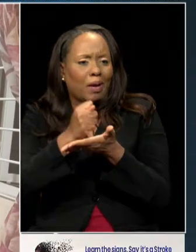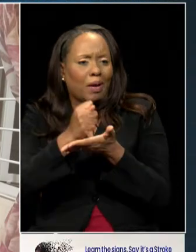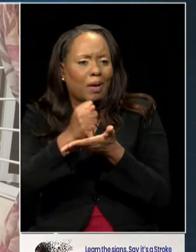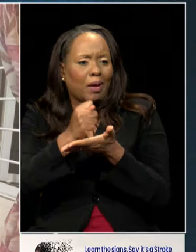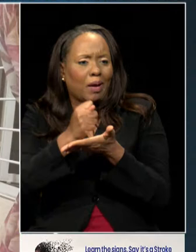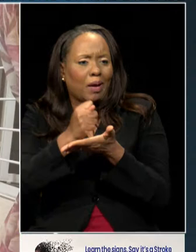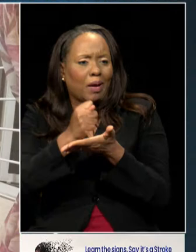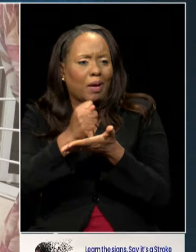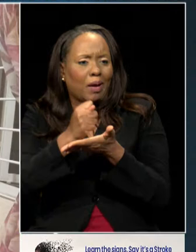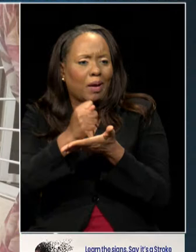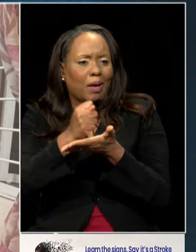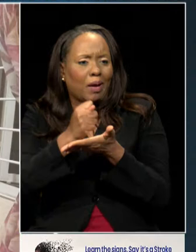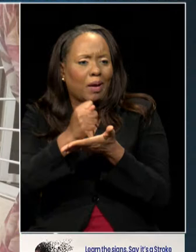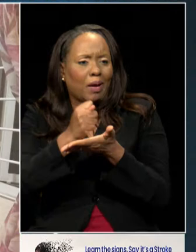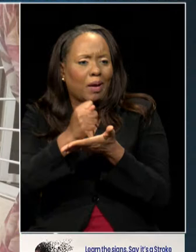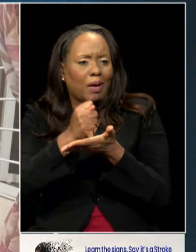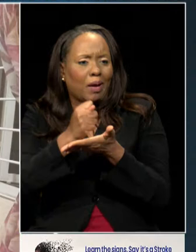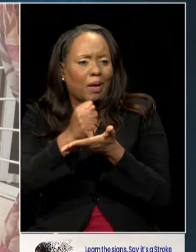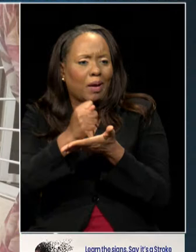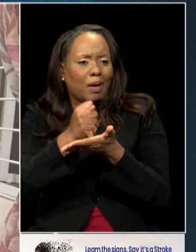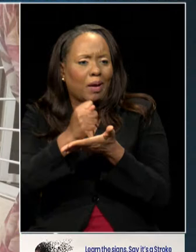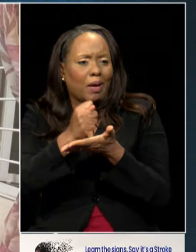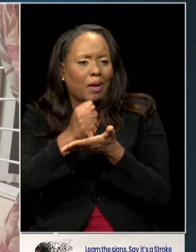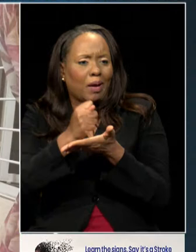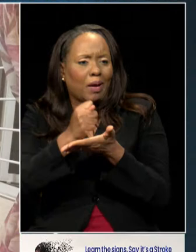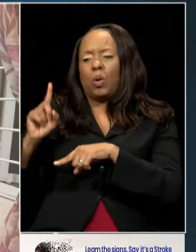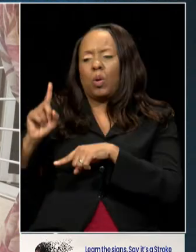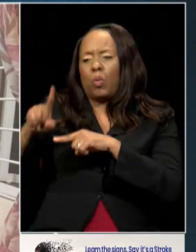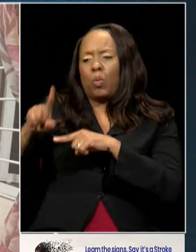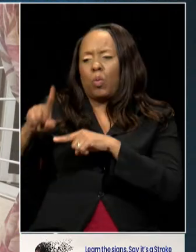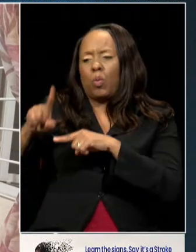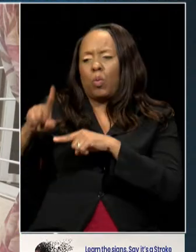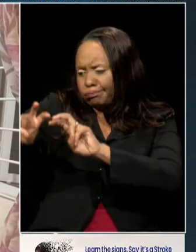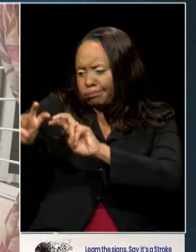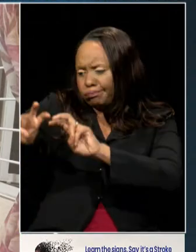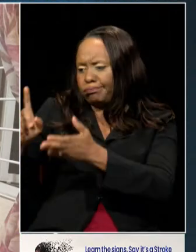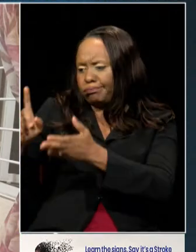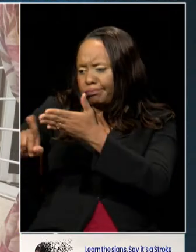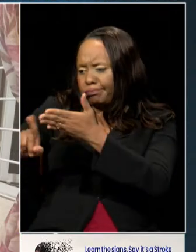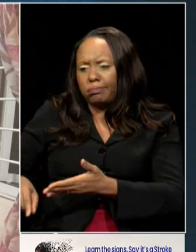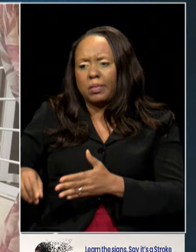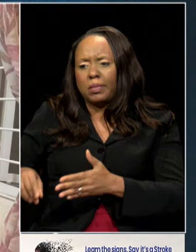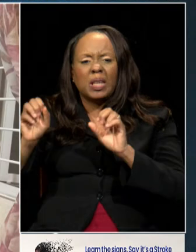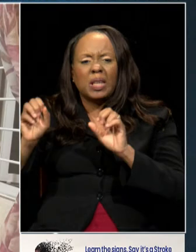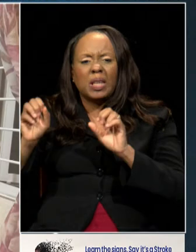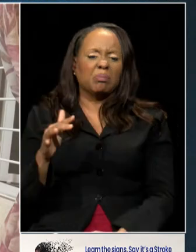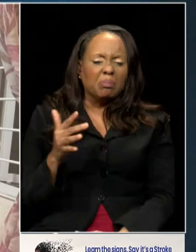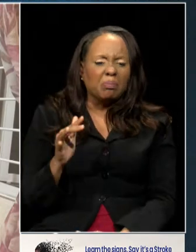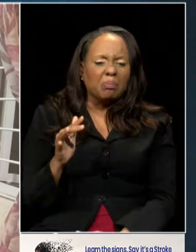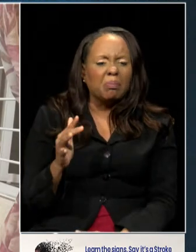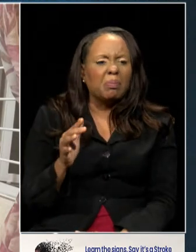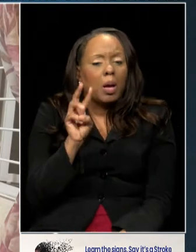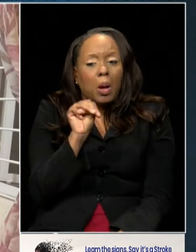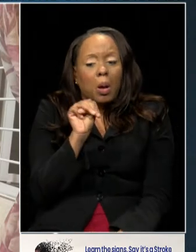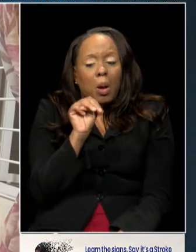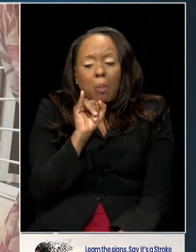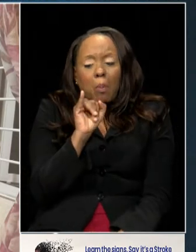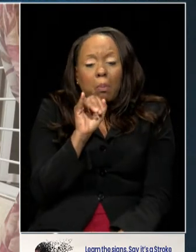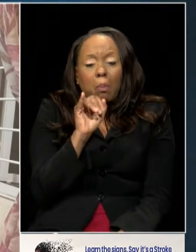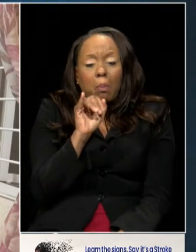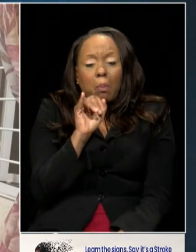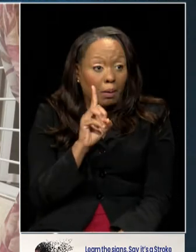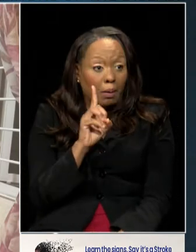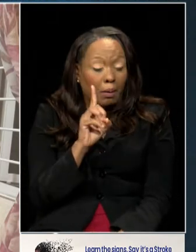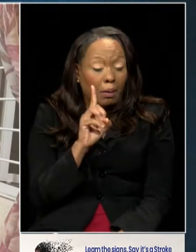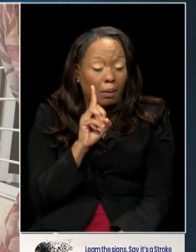person's deficits. So they could be mild deficits, like I say mild quote unquote,